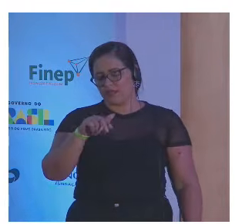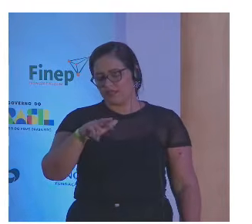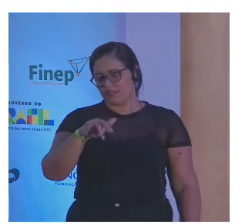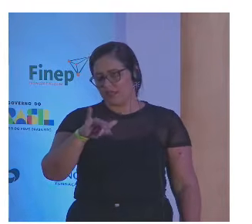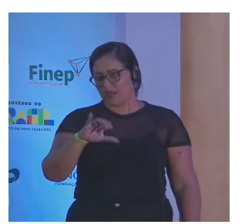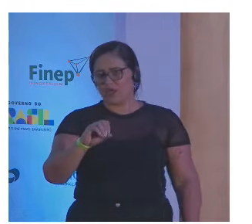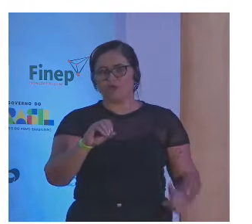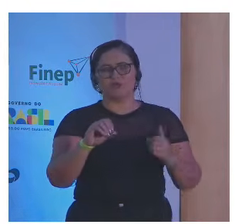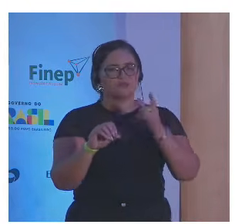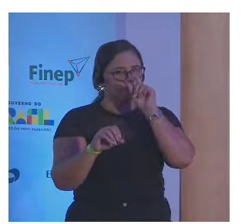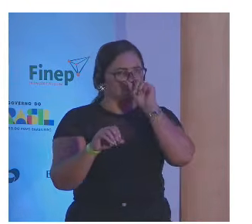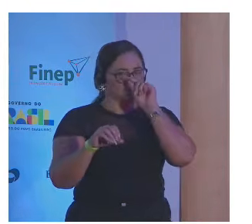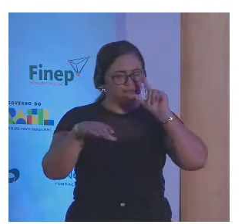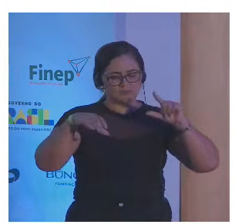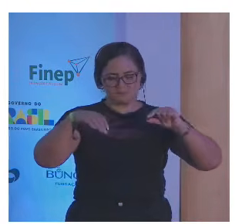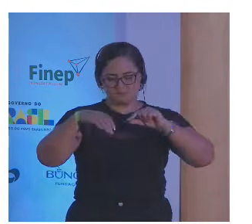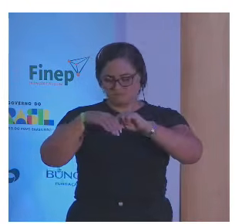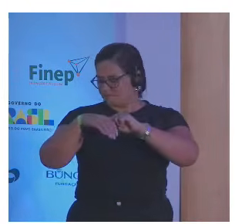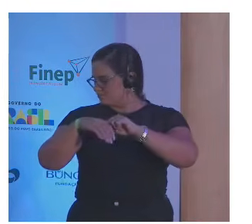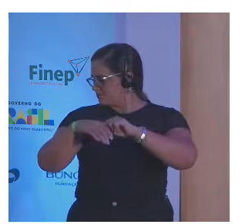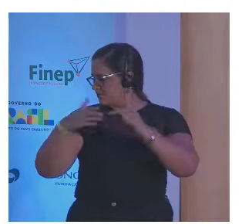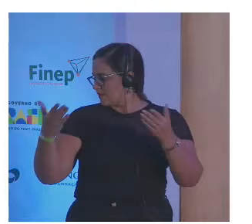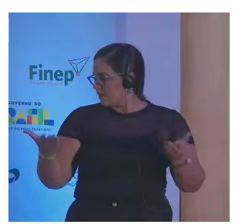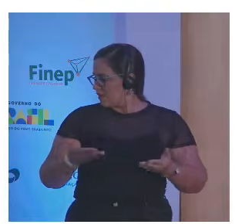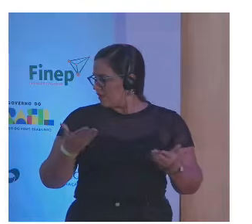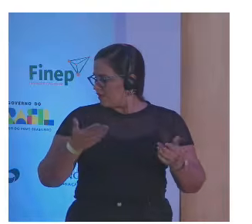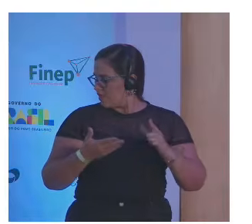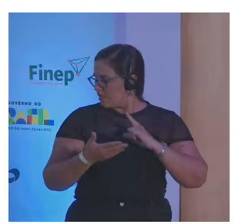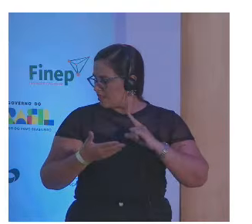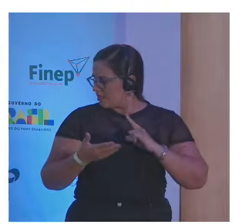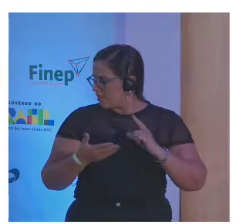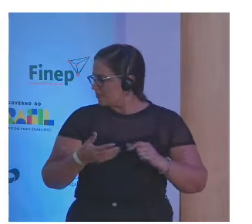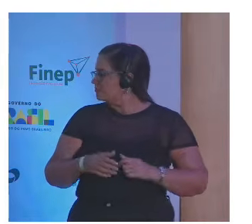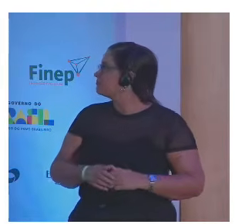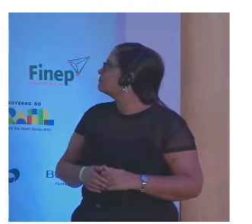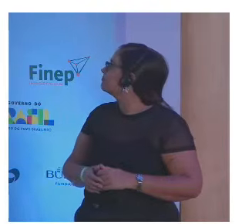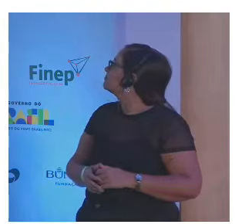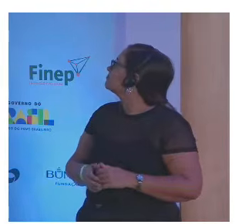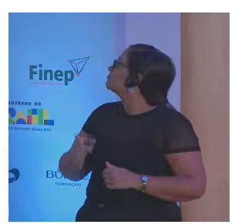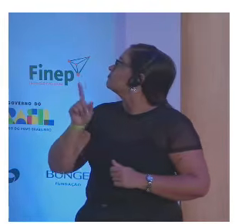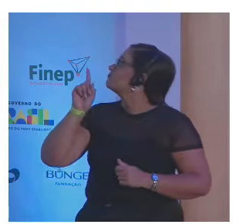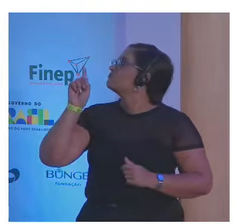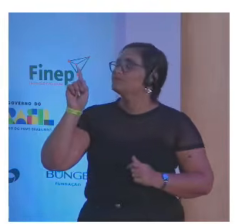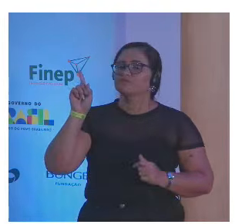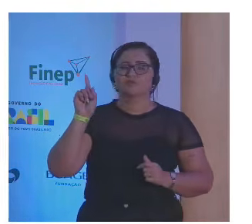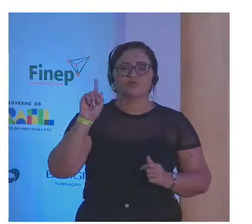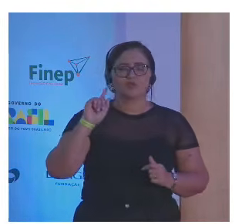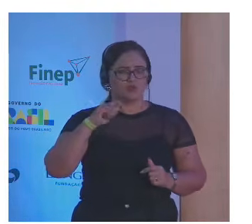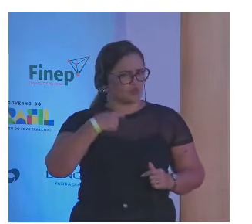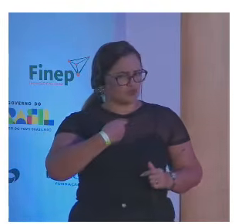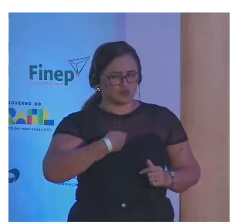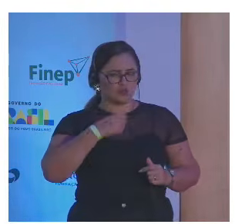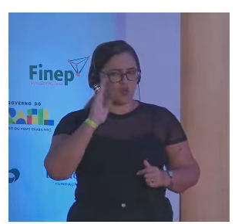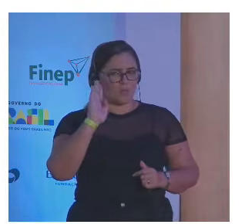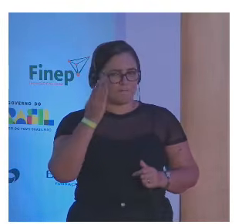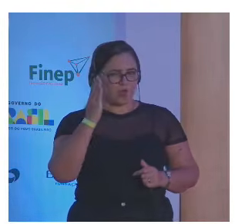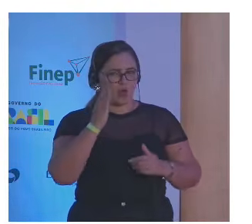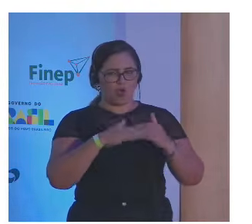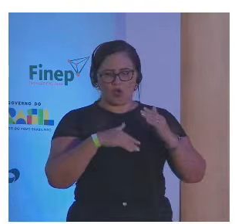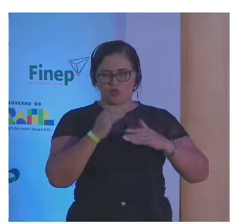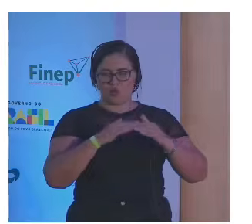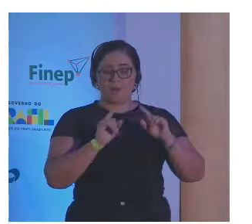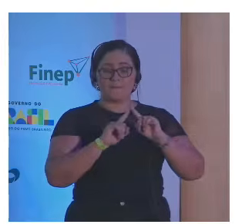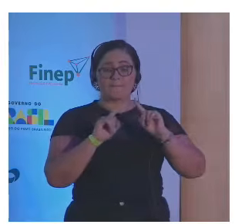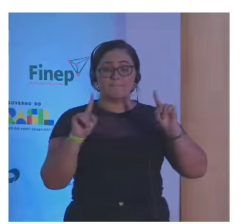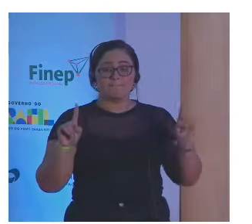Well, a stony coral is a funny thing. It's a colonial animal, and I'm not a biologist, so I'm telling you, probably